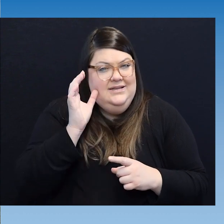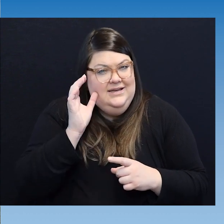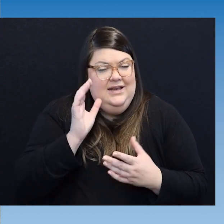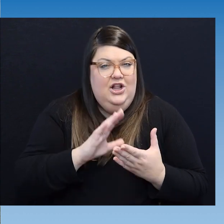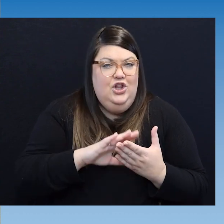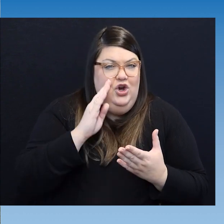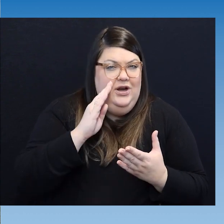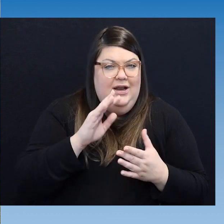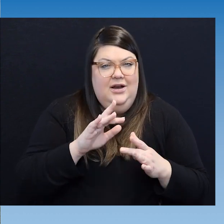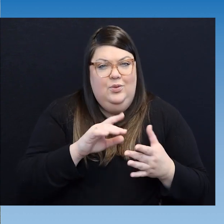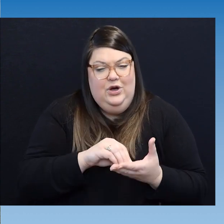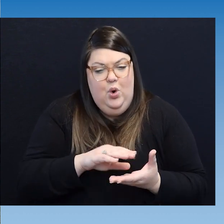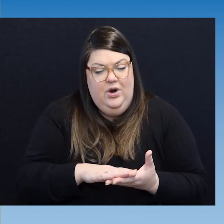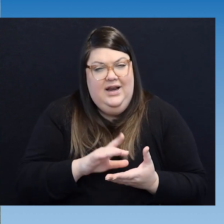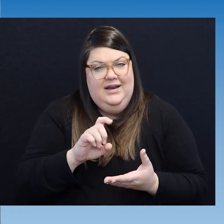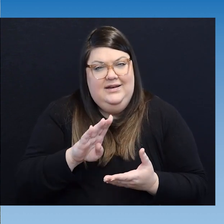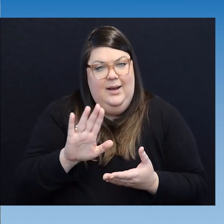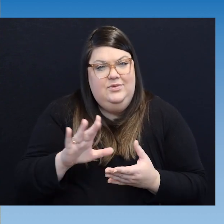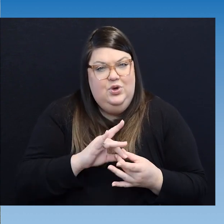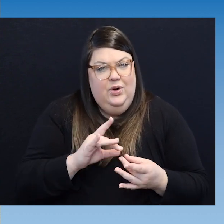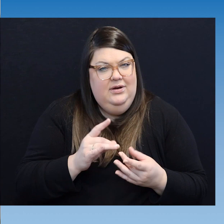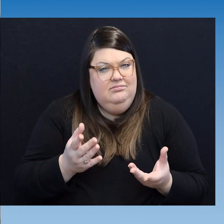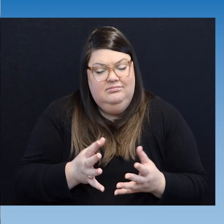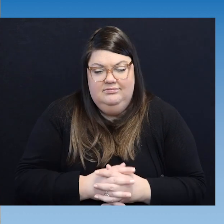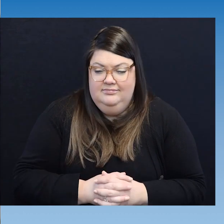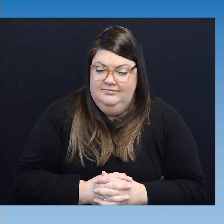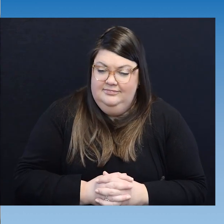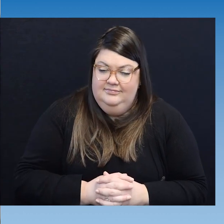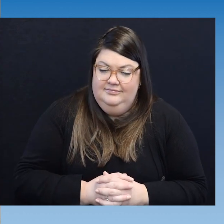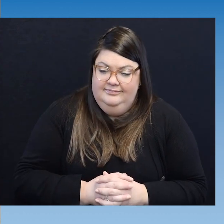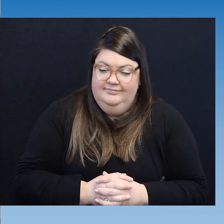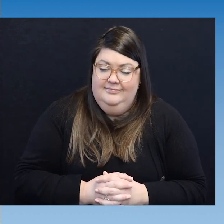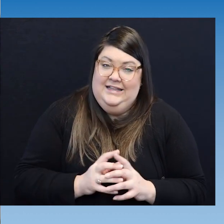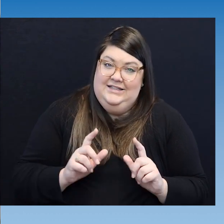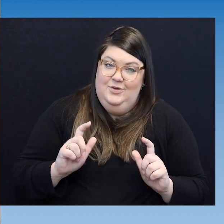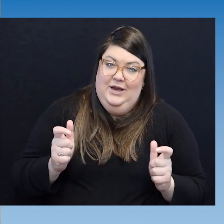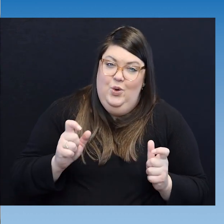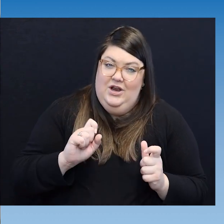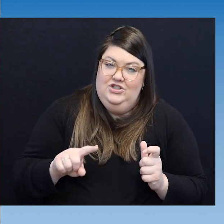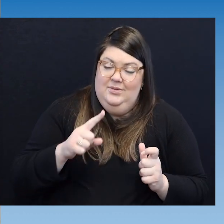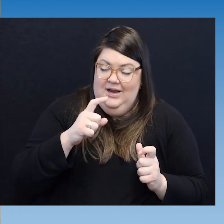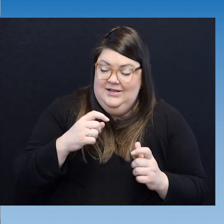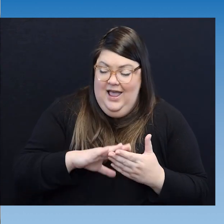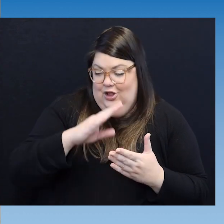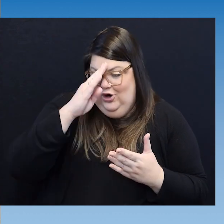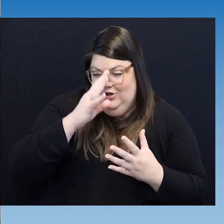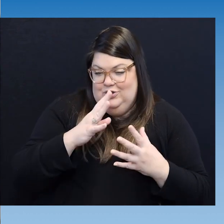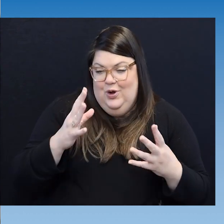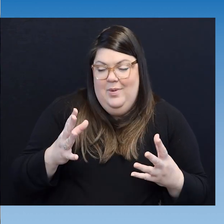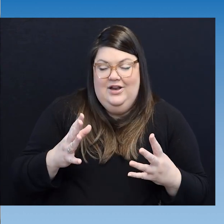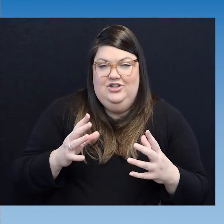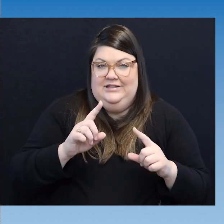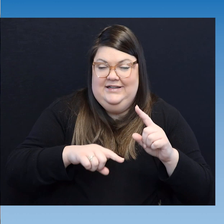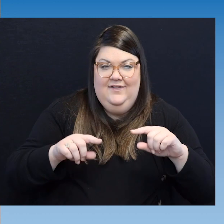and learning and recording Deb's story. That's such a big question, because I learned so much on